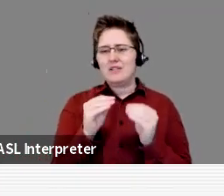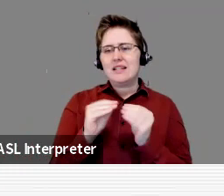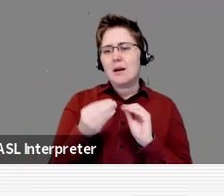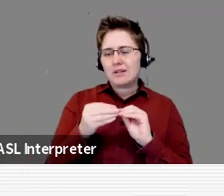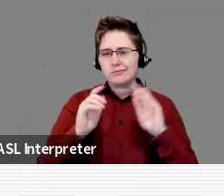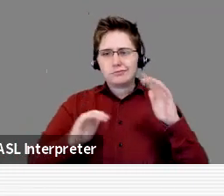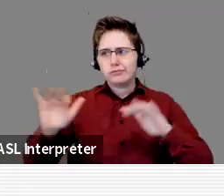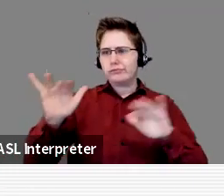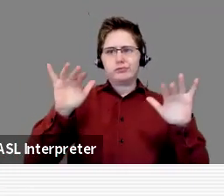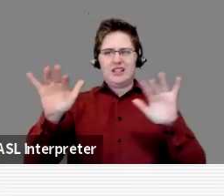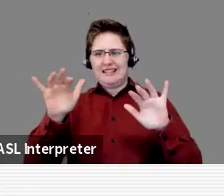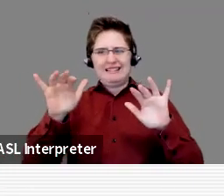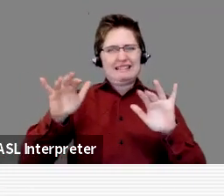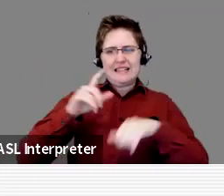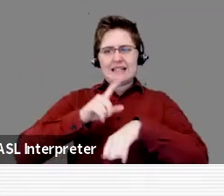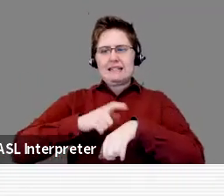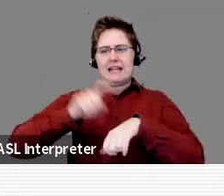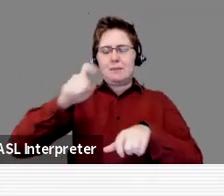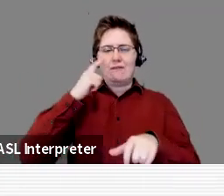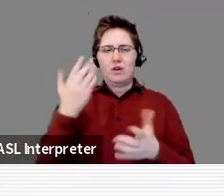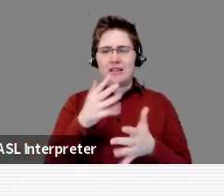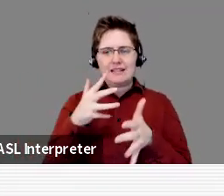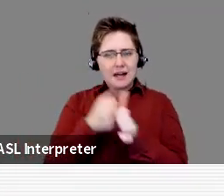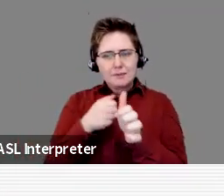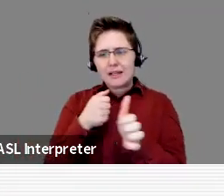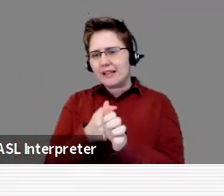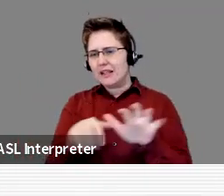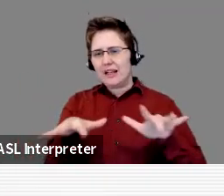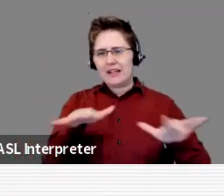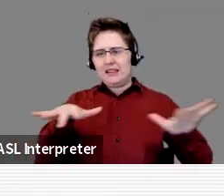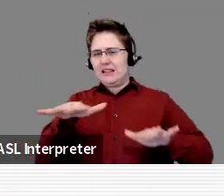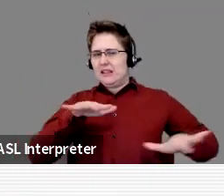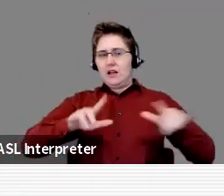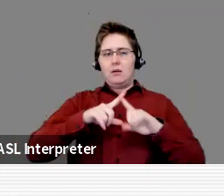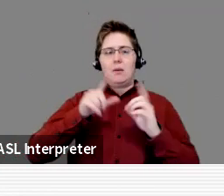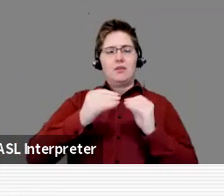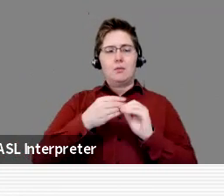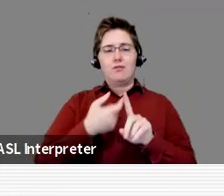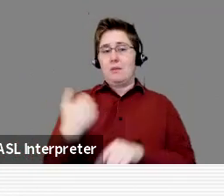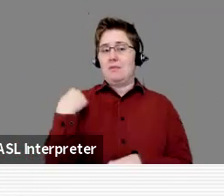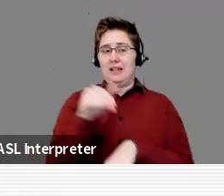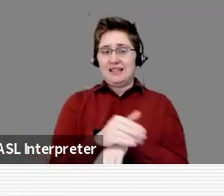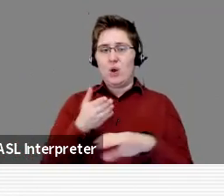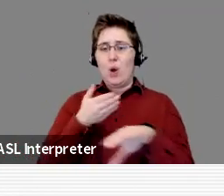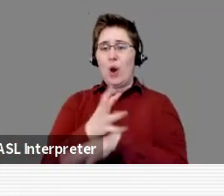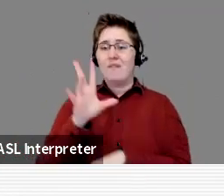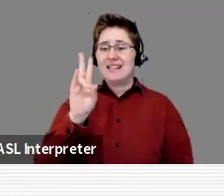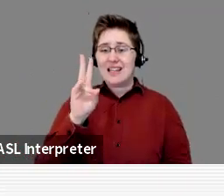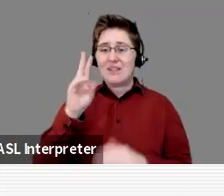around, and it takes a little bit of time for things to get updated. But the numbers as of last night, we're at over 7